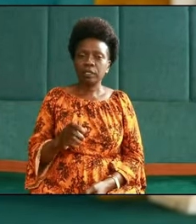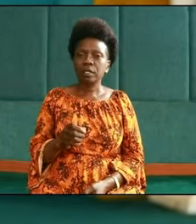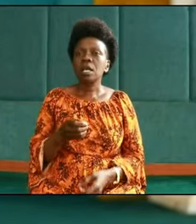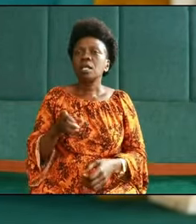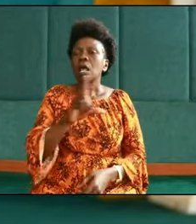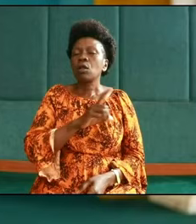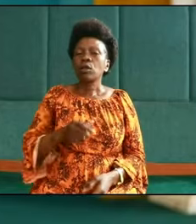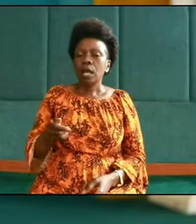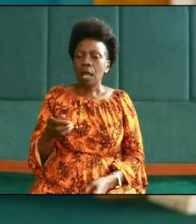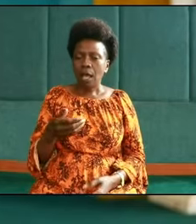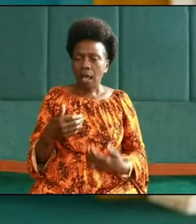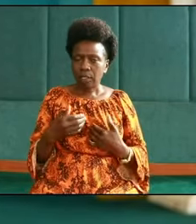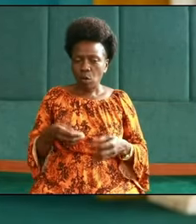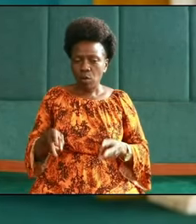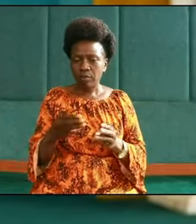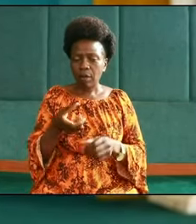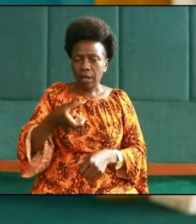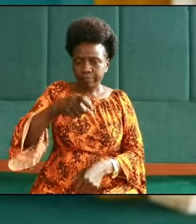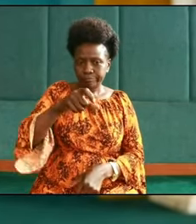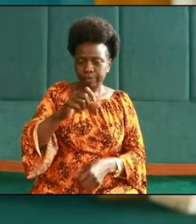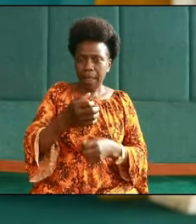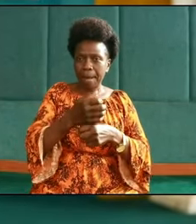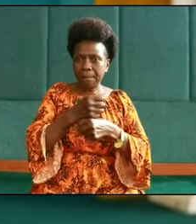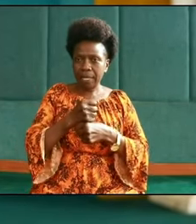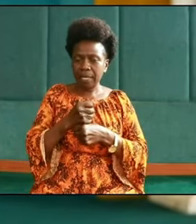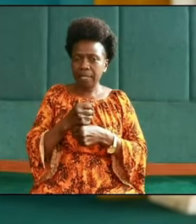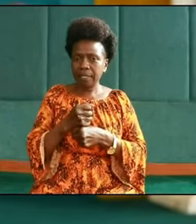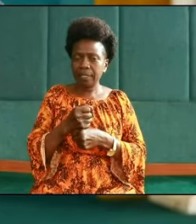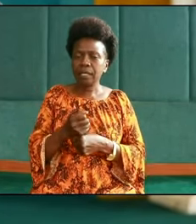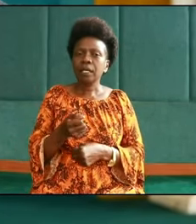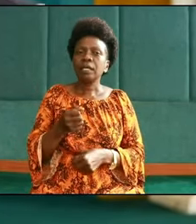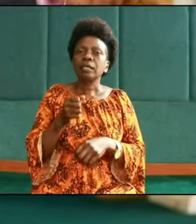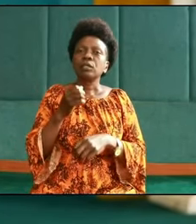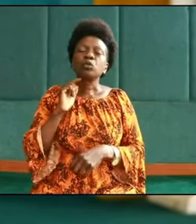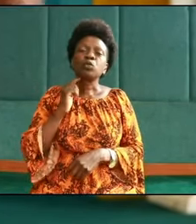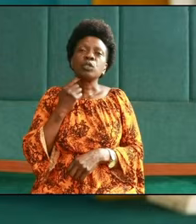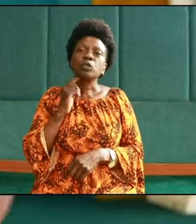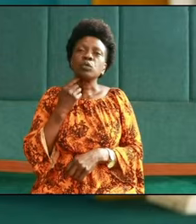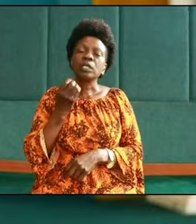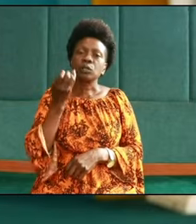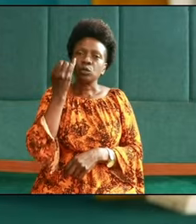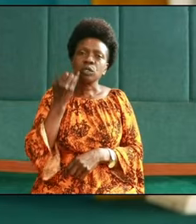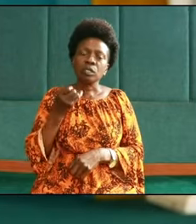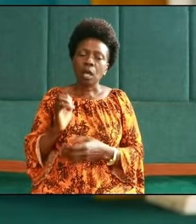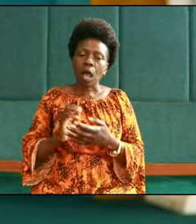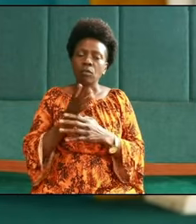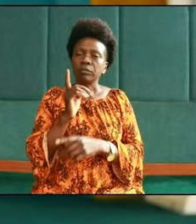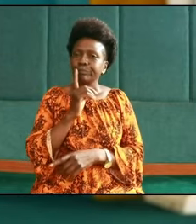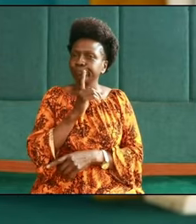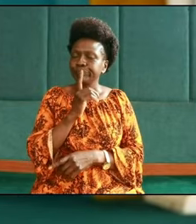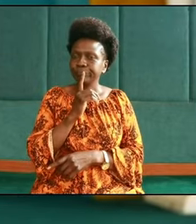of adding and making a lemonade out of the lemon experiences that we